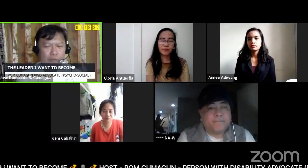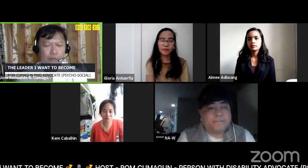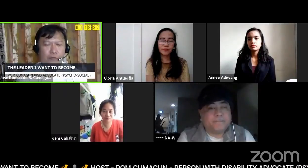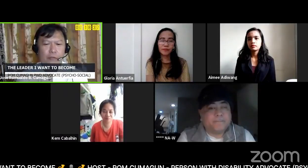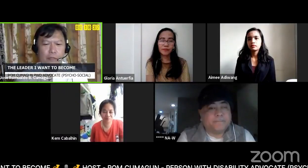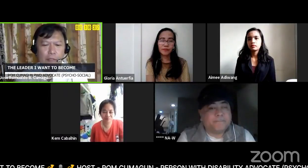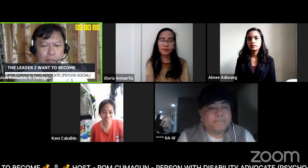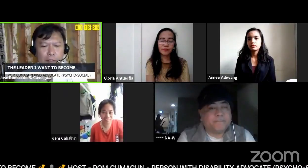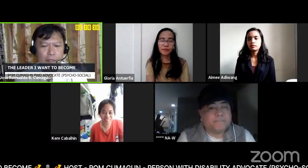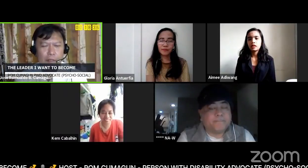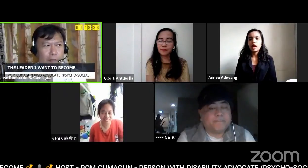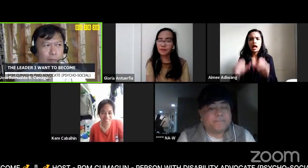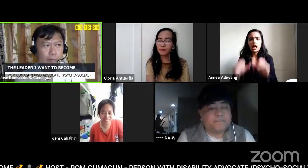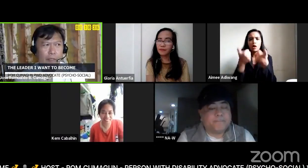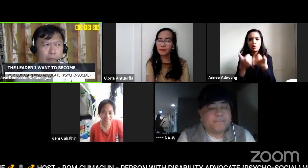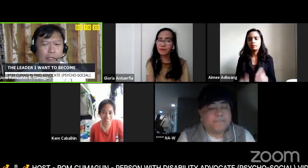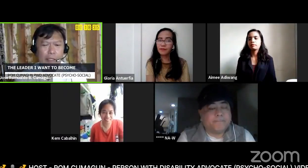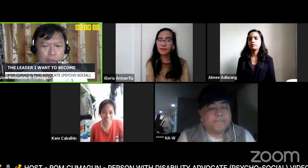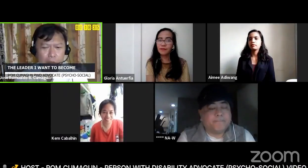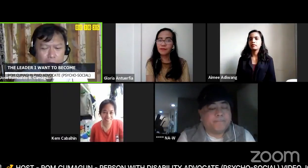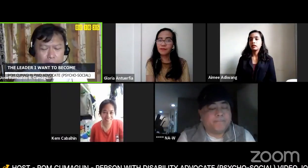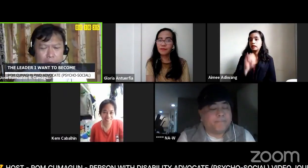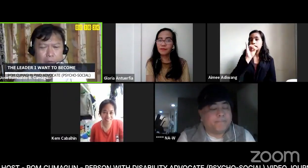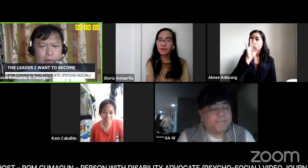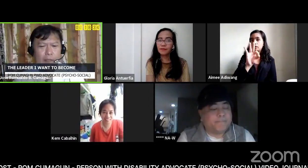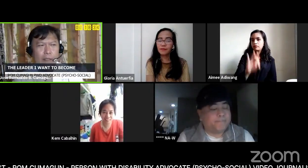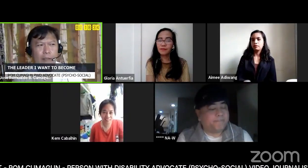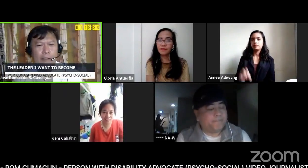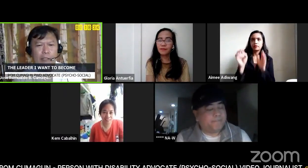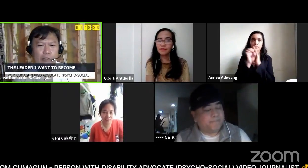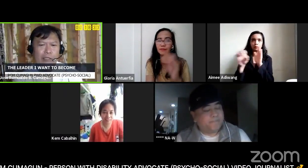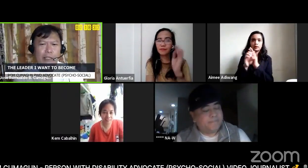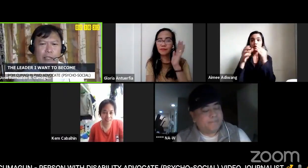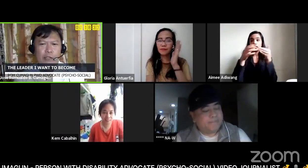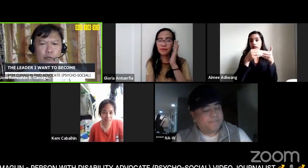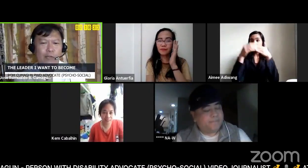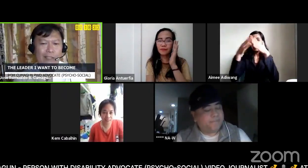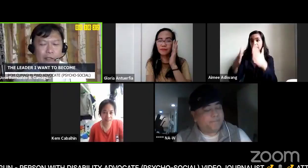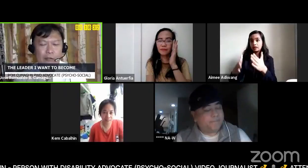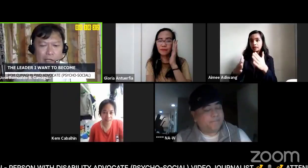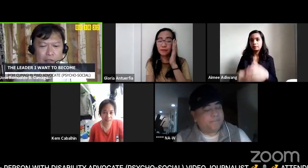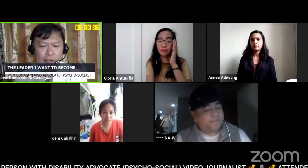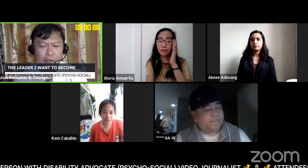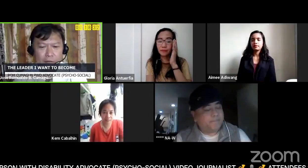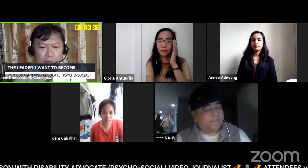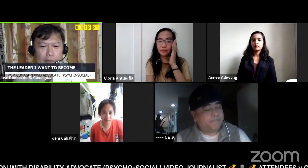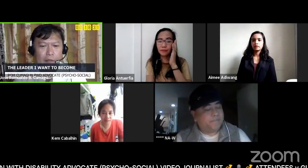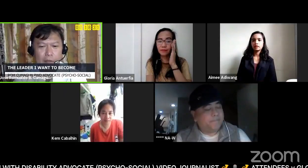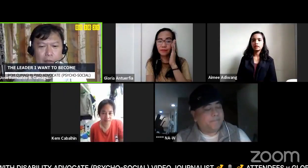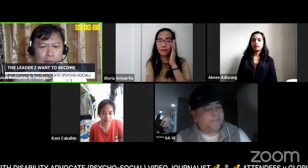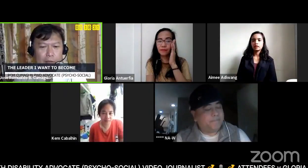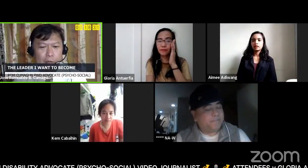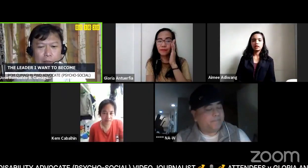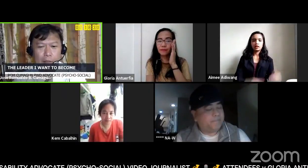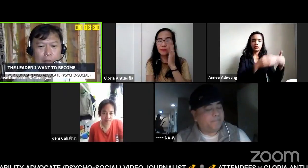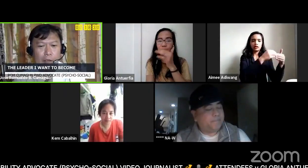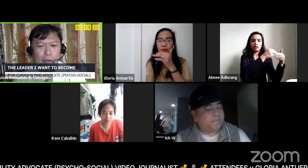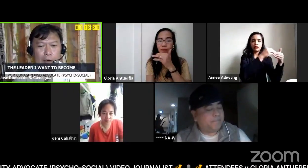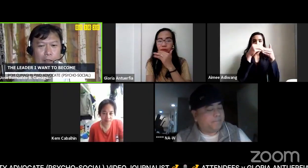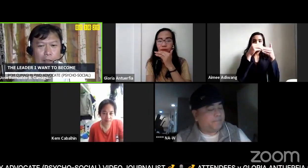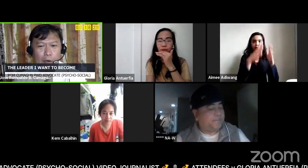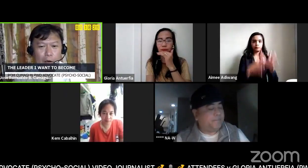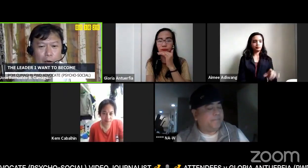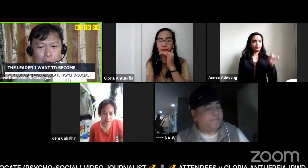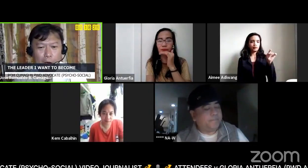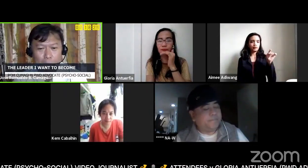What if the leader is taking you to a direction